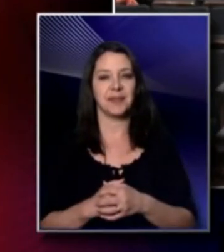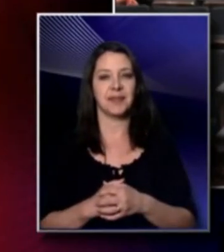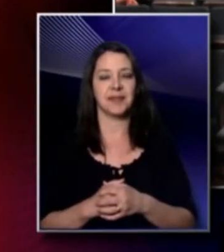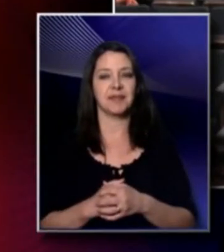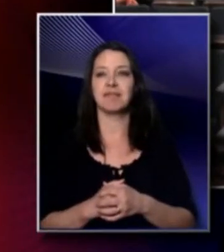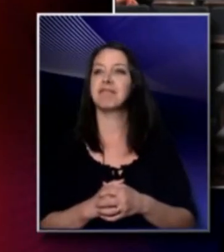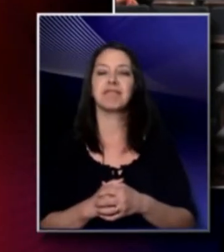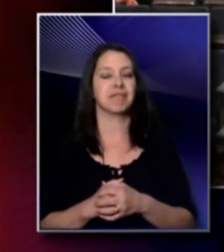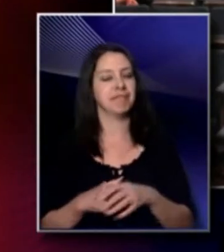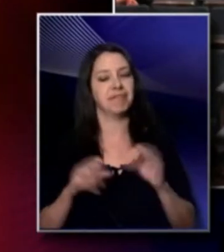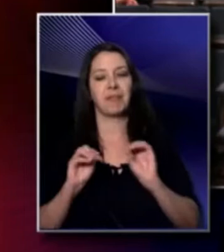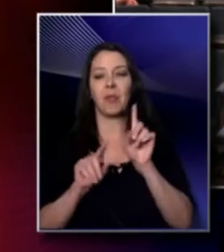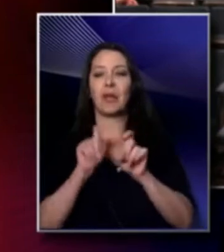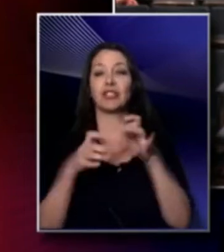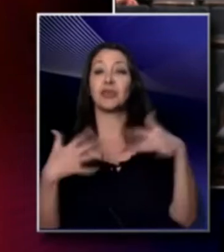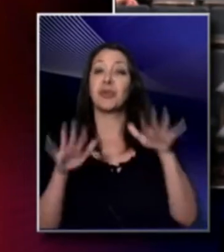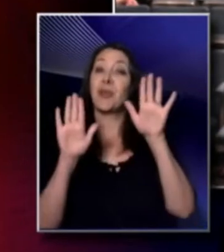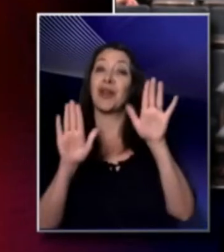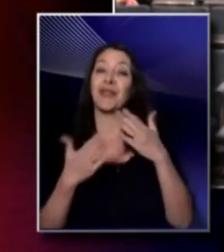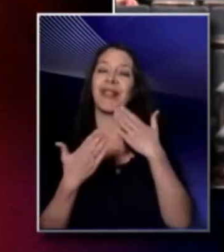No, that's wonderful. Thank you. Thank you.